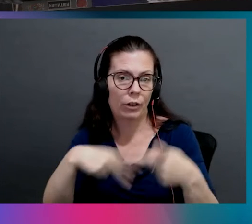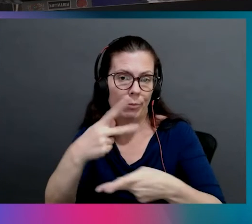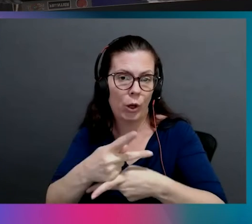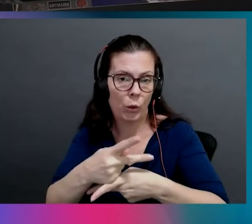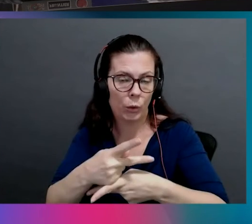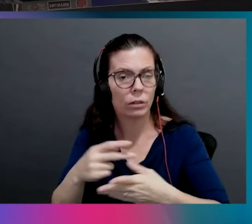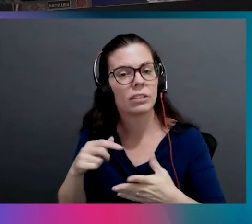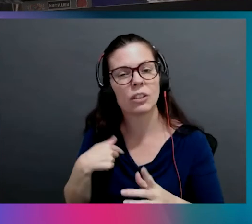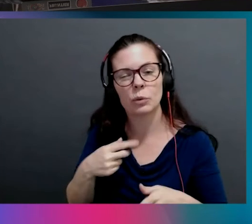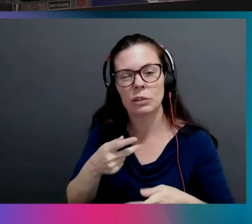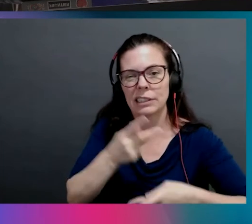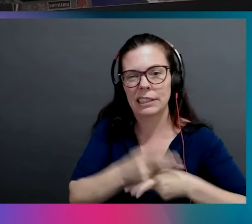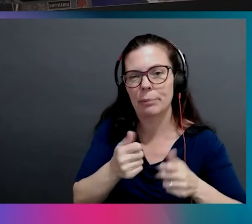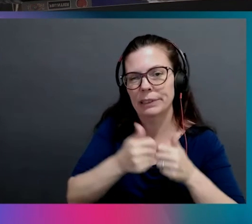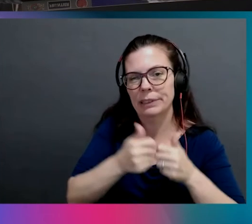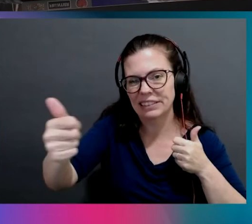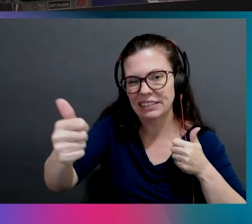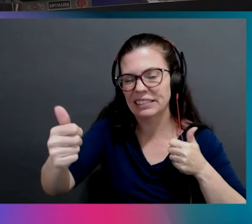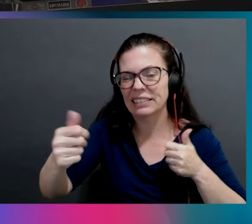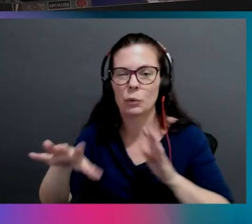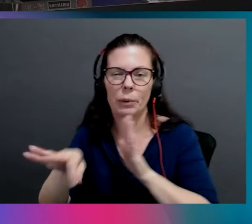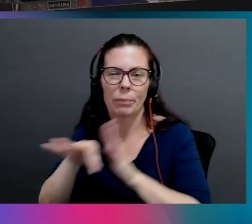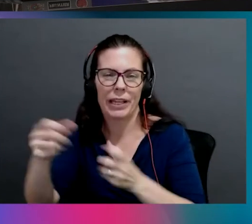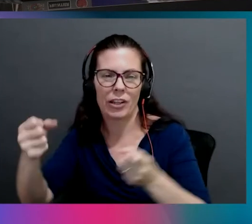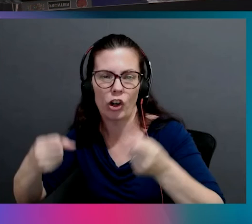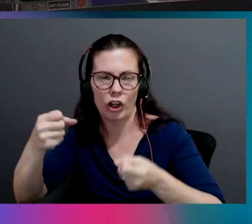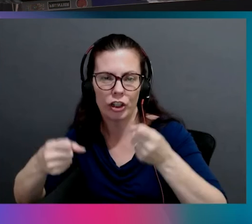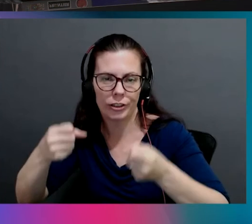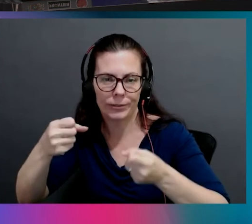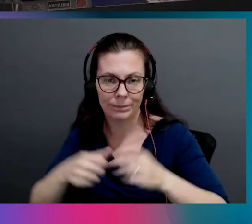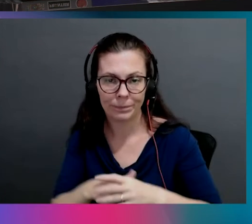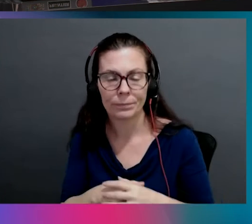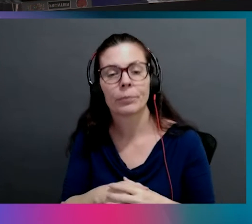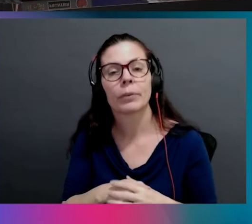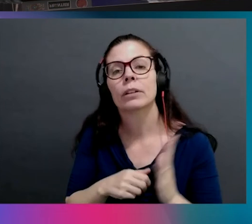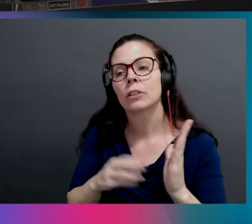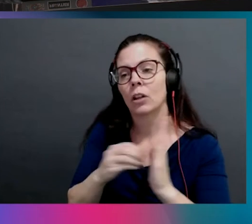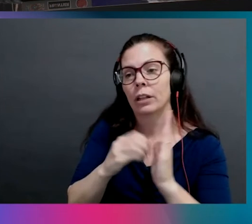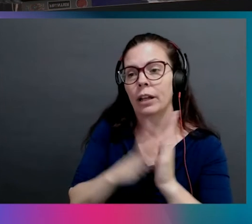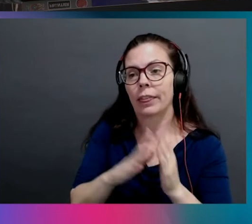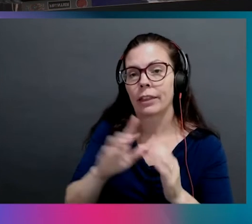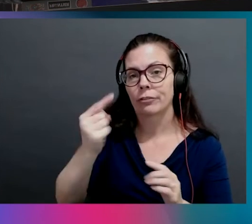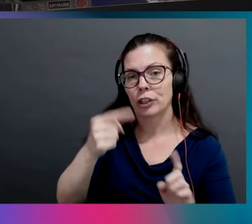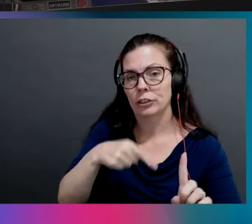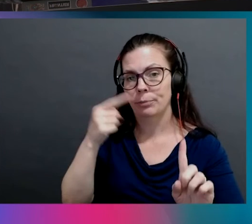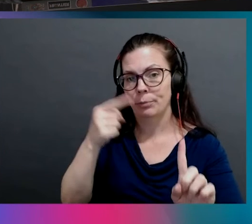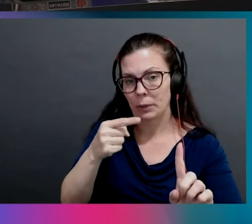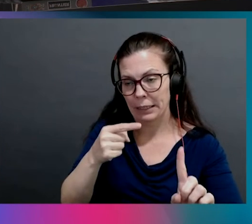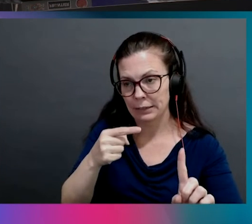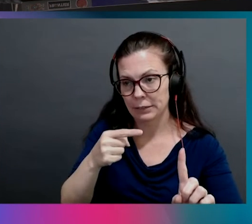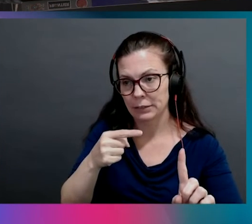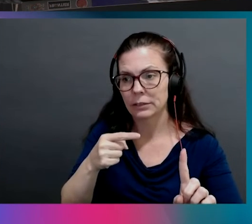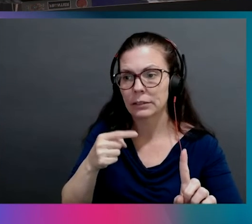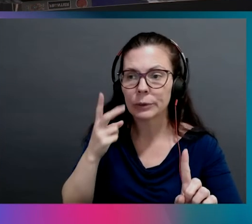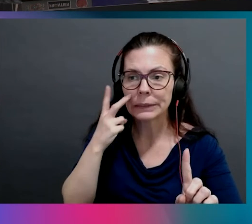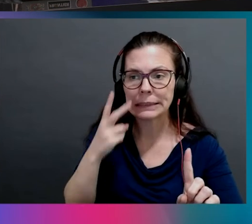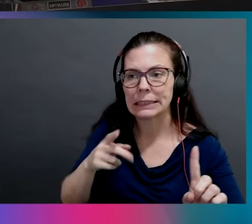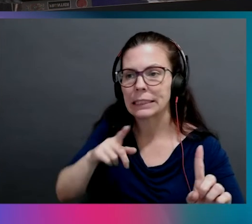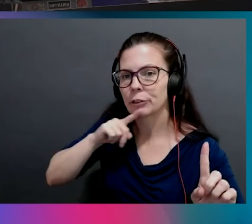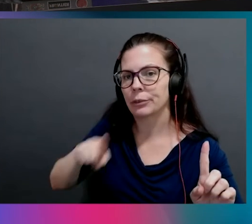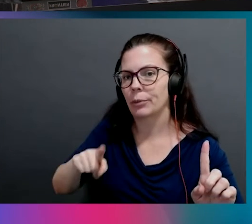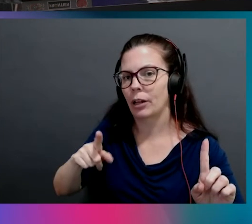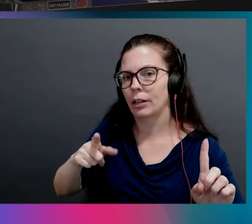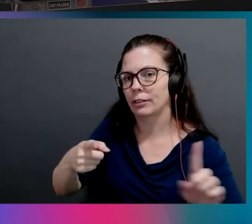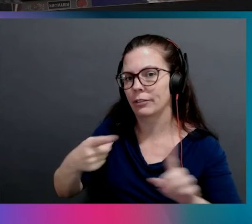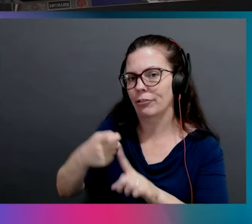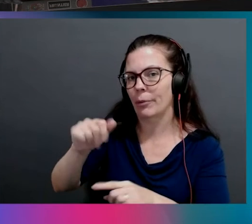with distance and go with car. So I'm going to input the first point, and you can see a response from the API. There was a